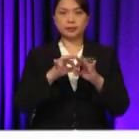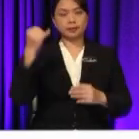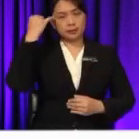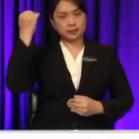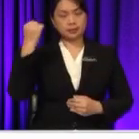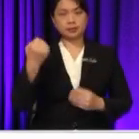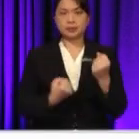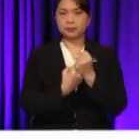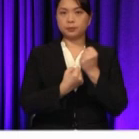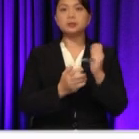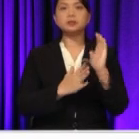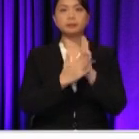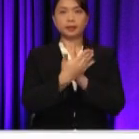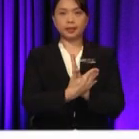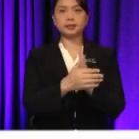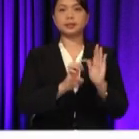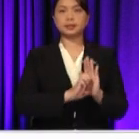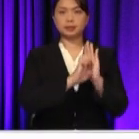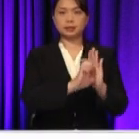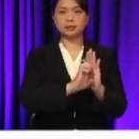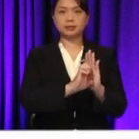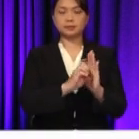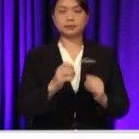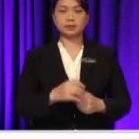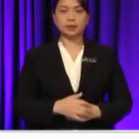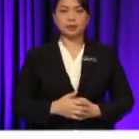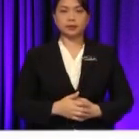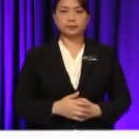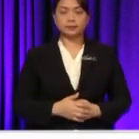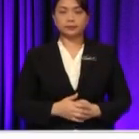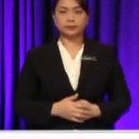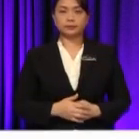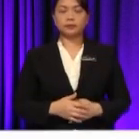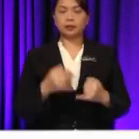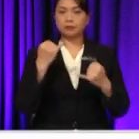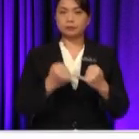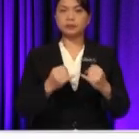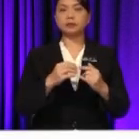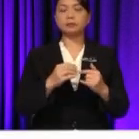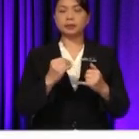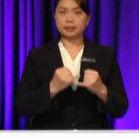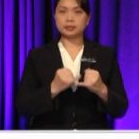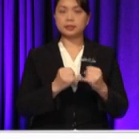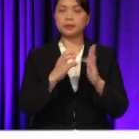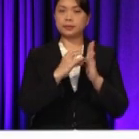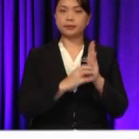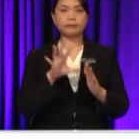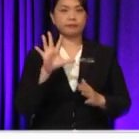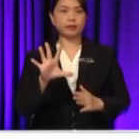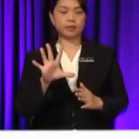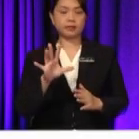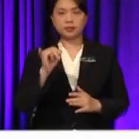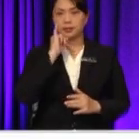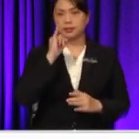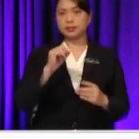elaborations and then examples. Mm-hmm. Okay, last but not least, we have paragraph 5, which is the conclusion. So in conclusion, our pupils are going to restate